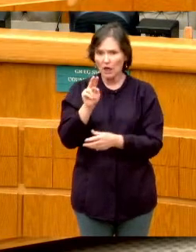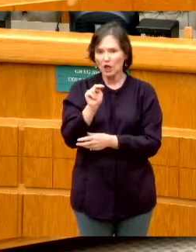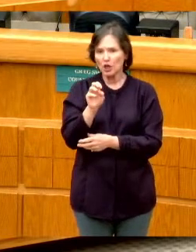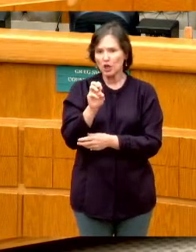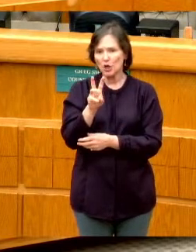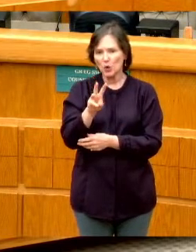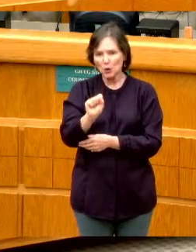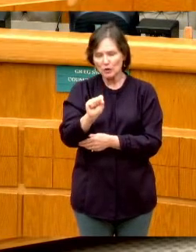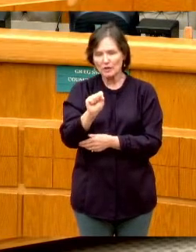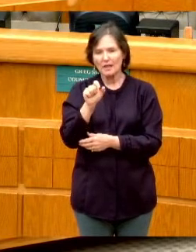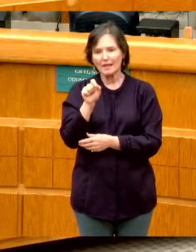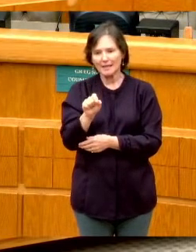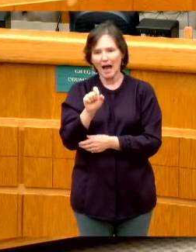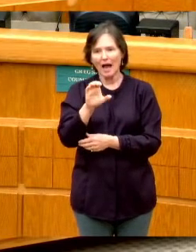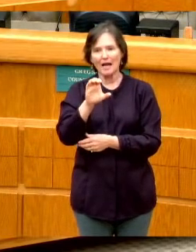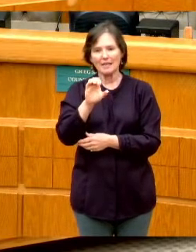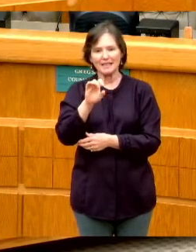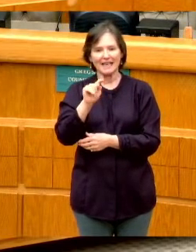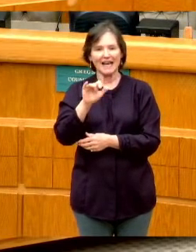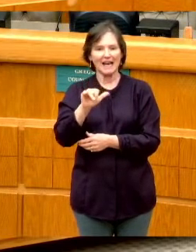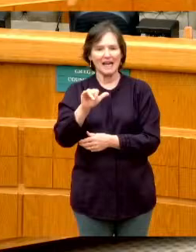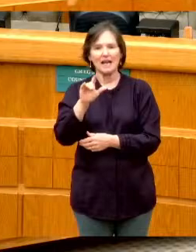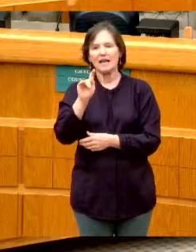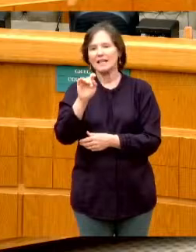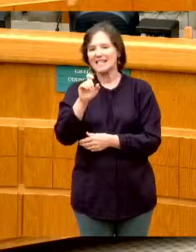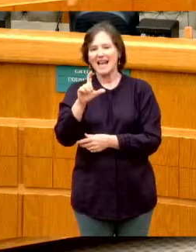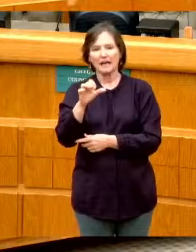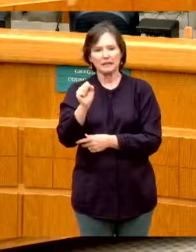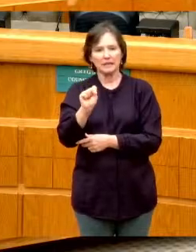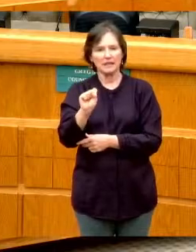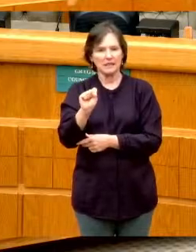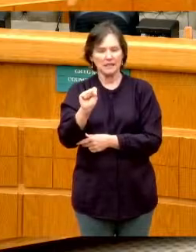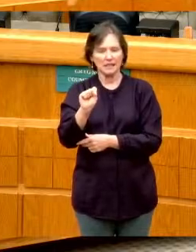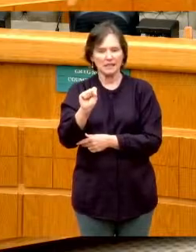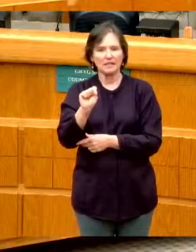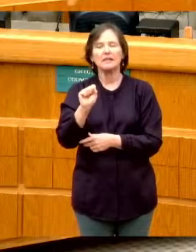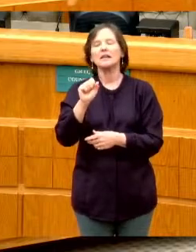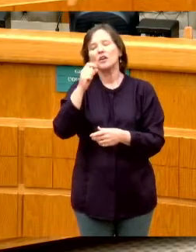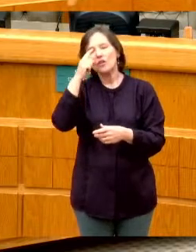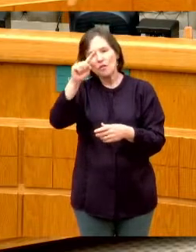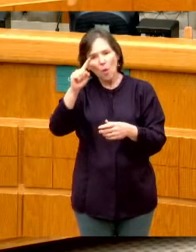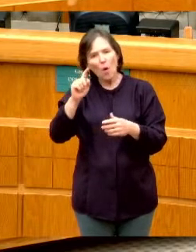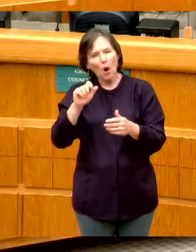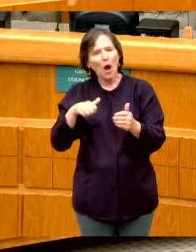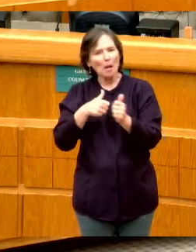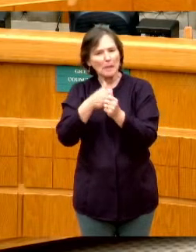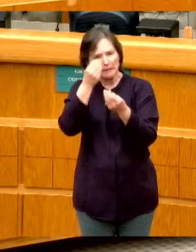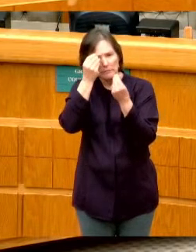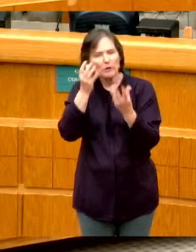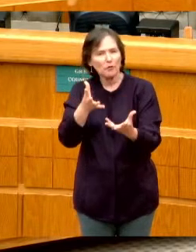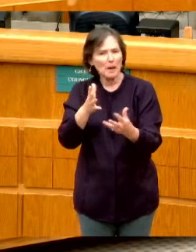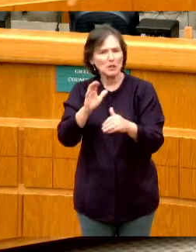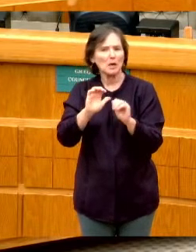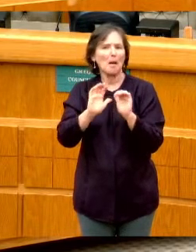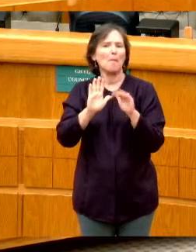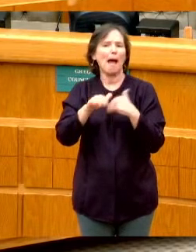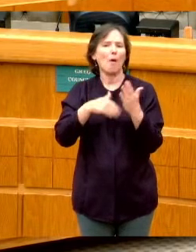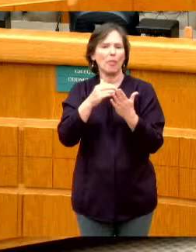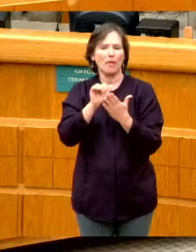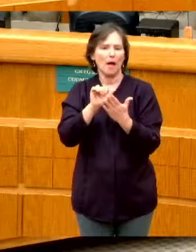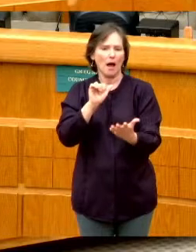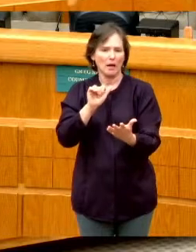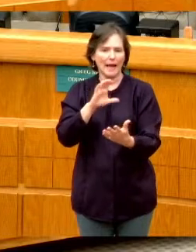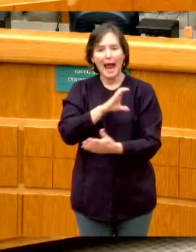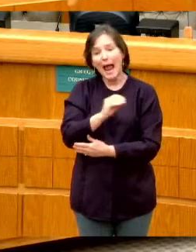news.cctexas.com and your local news outlets, of course, for any updates. I will also share the information with constituents as soon as it